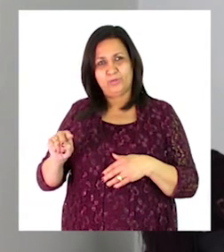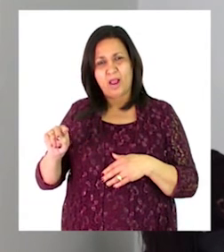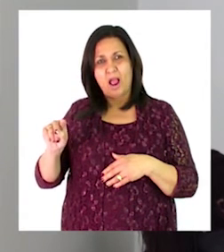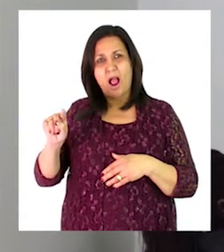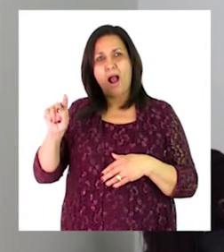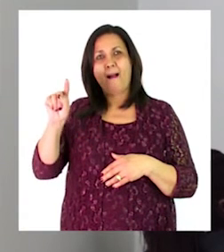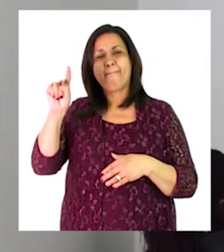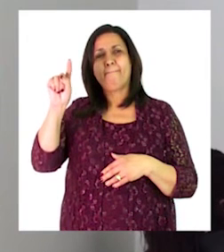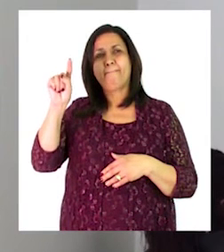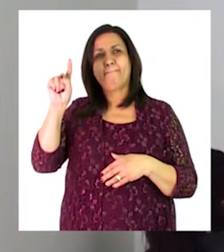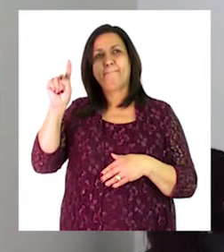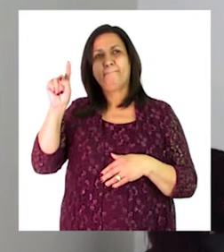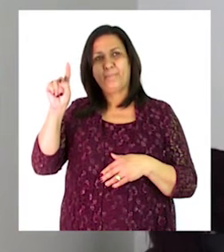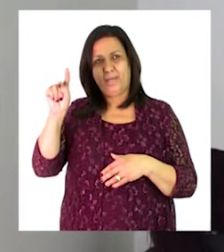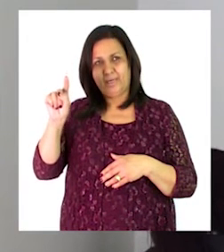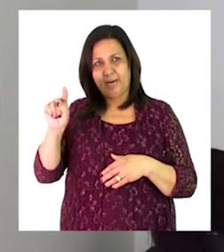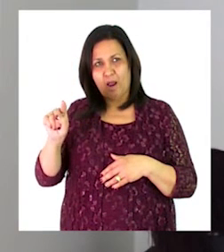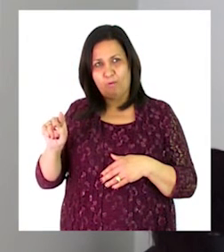left, round,